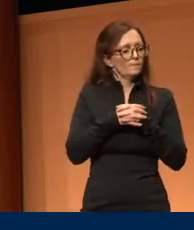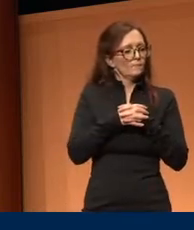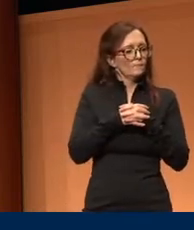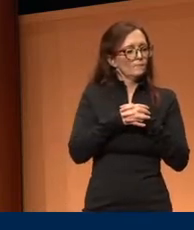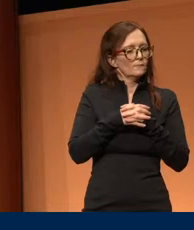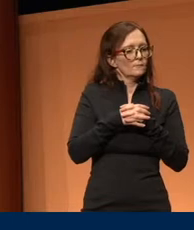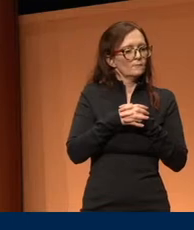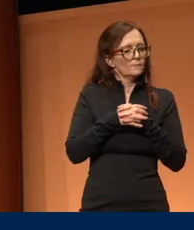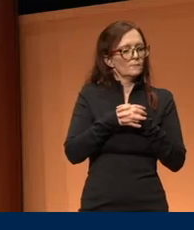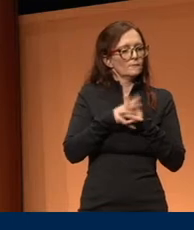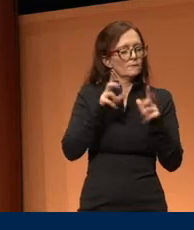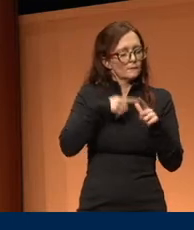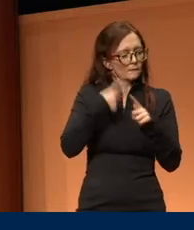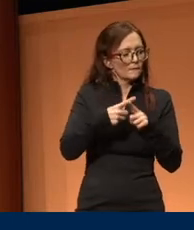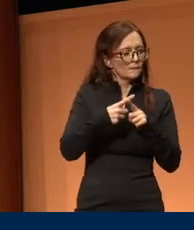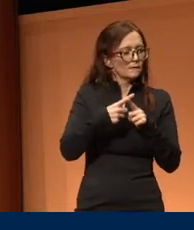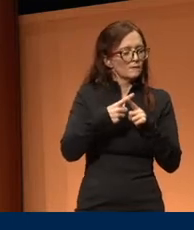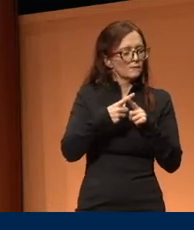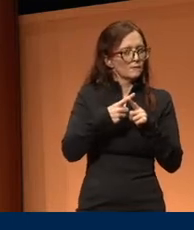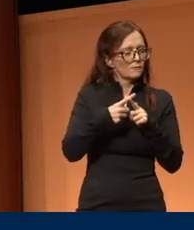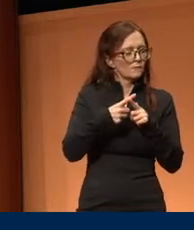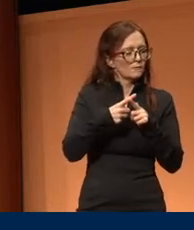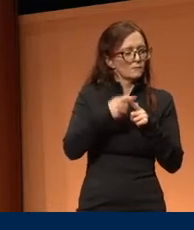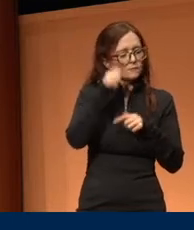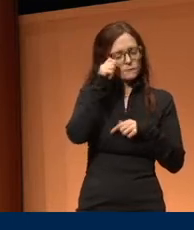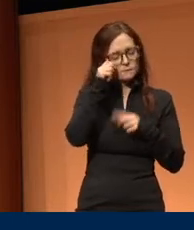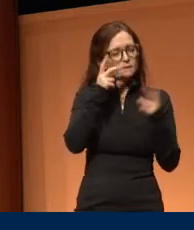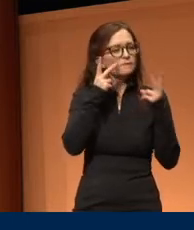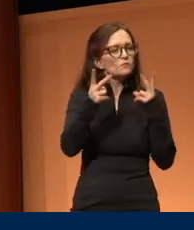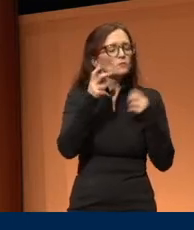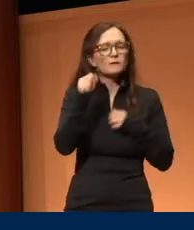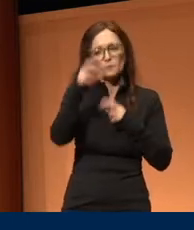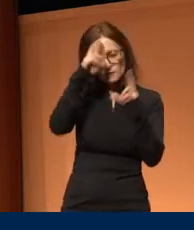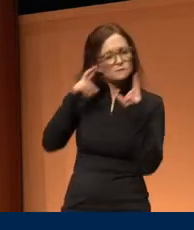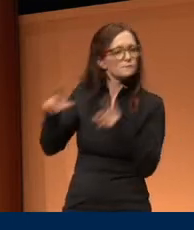so that they could then anticipate that their dissenting views would be received with respect,